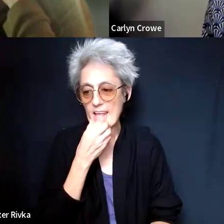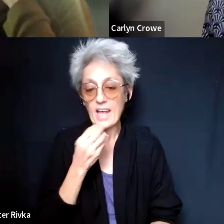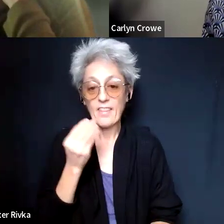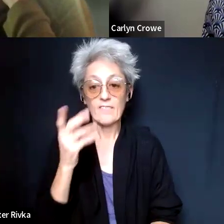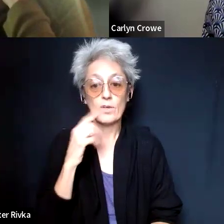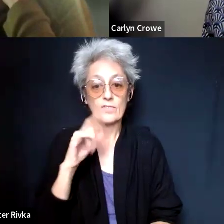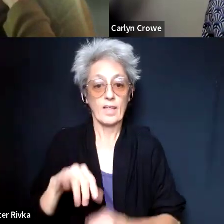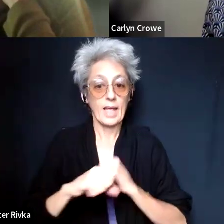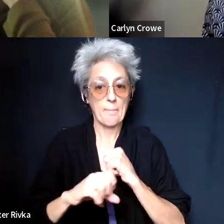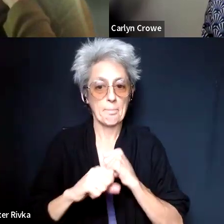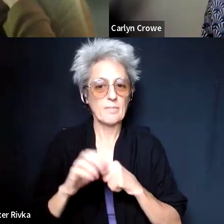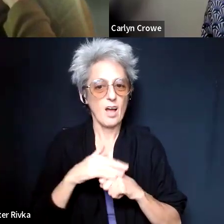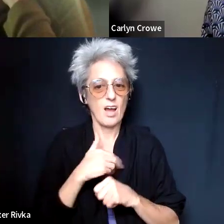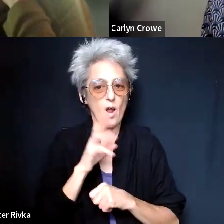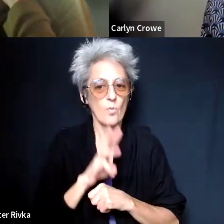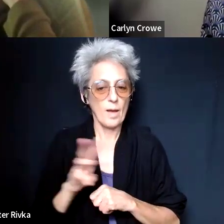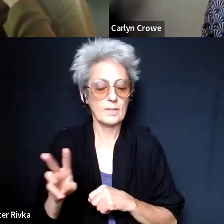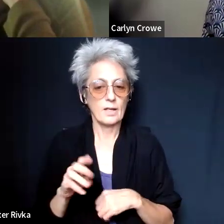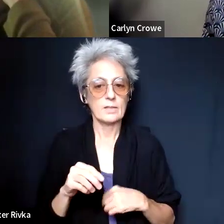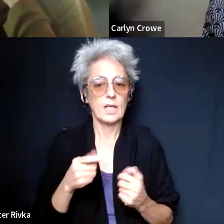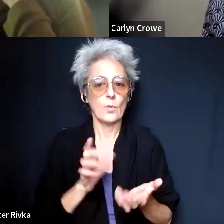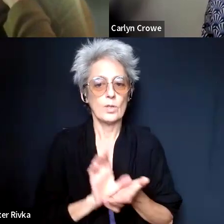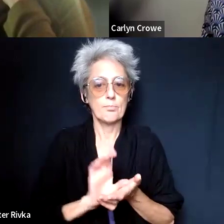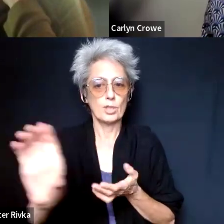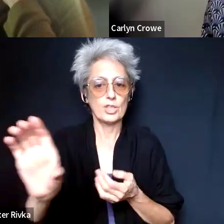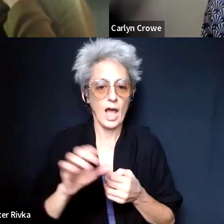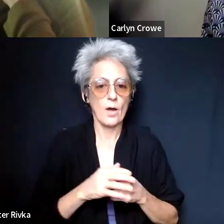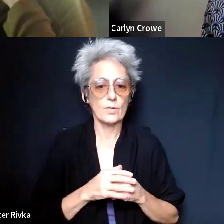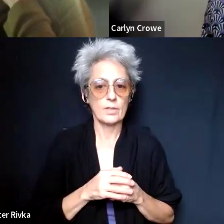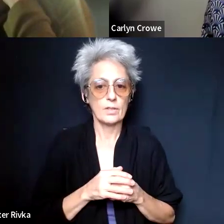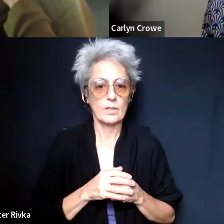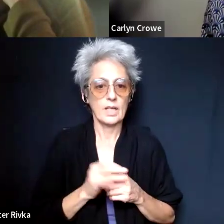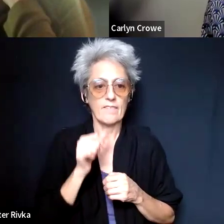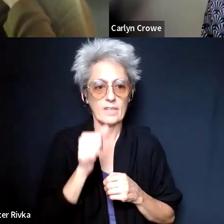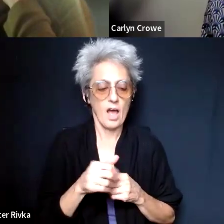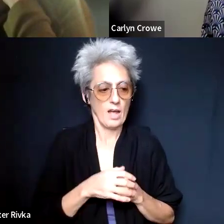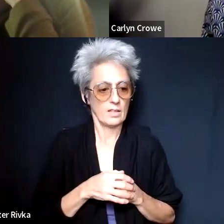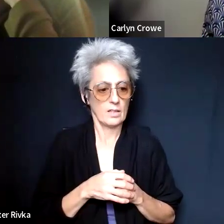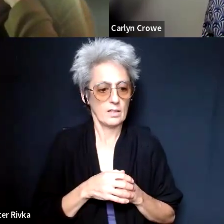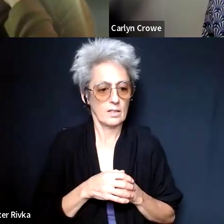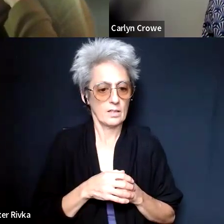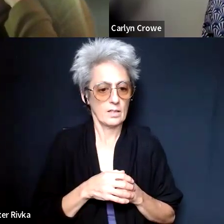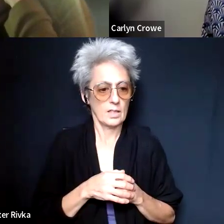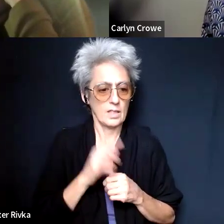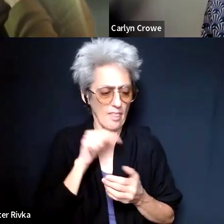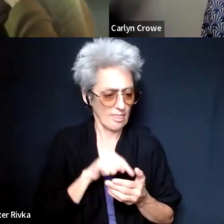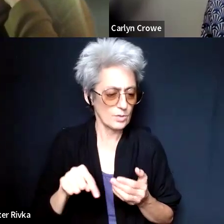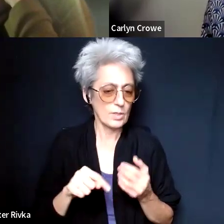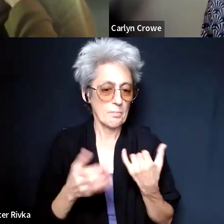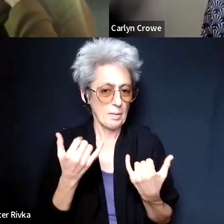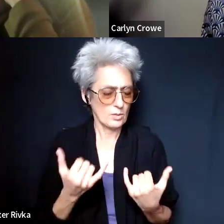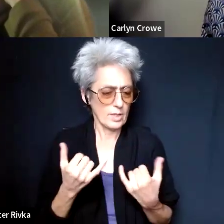our website. It has been pushed out. If it wasn't this week, it'll probably be today, because it was going